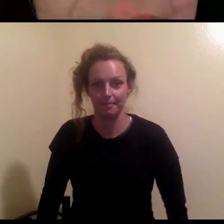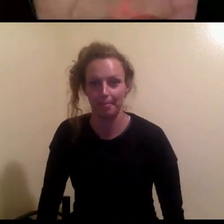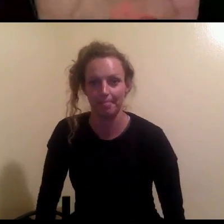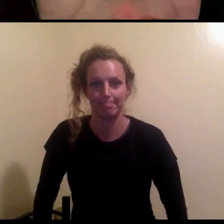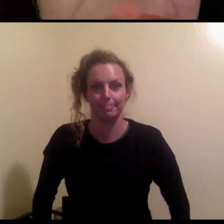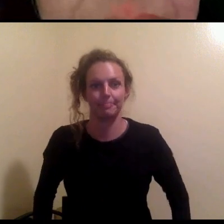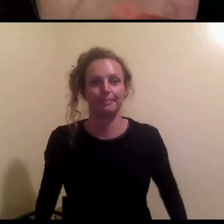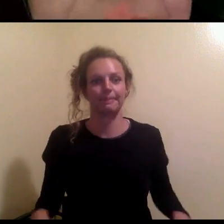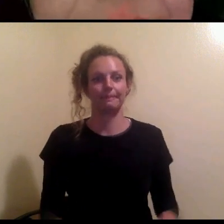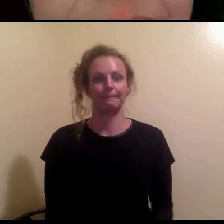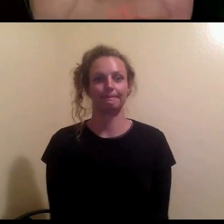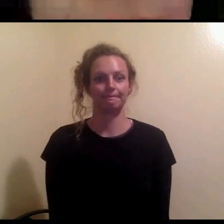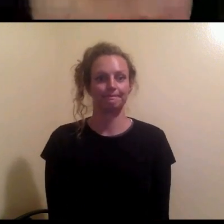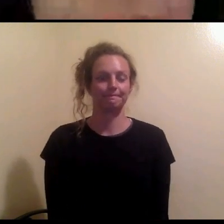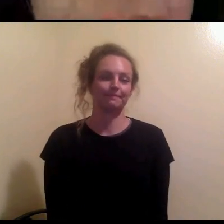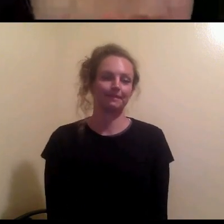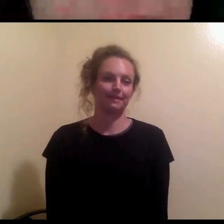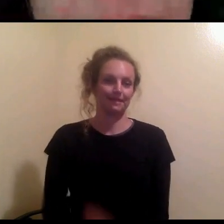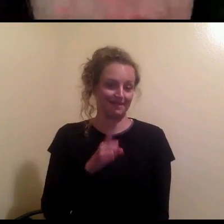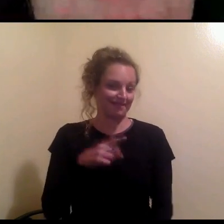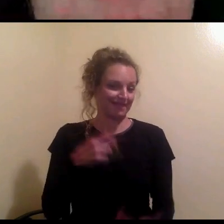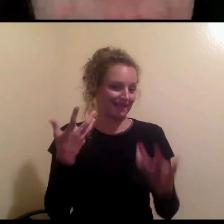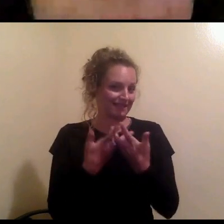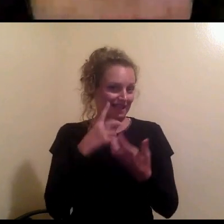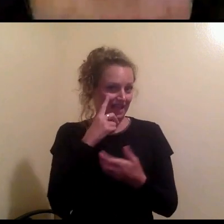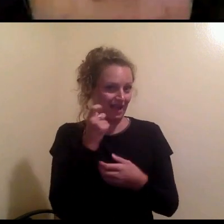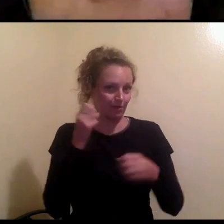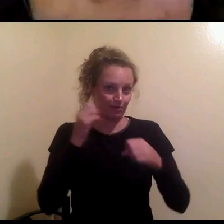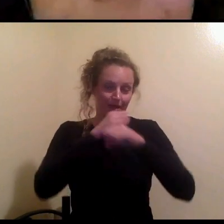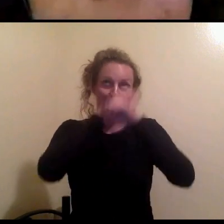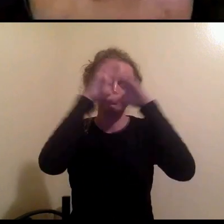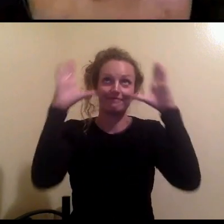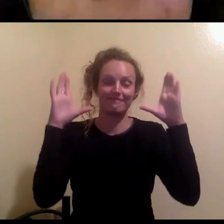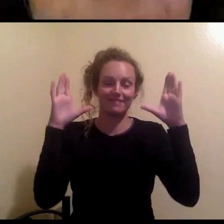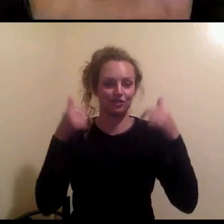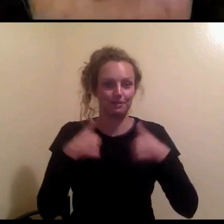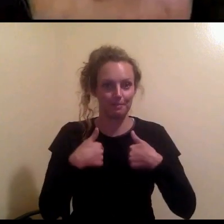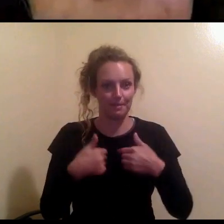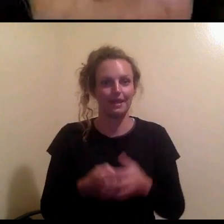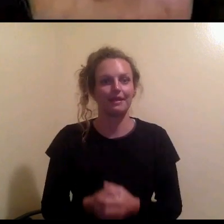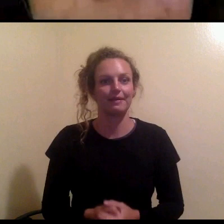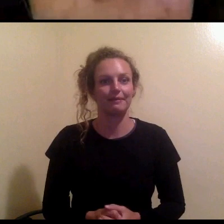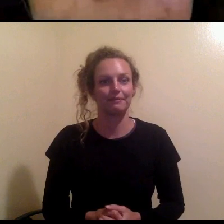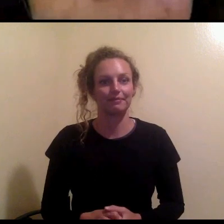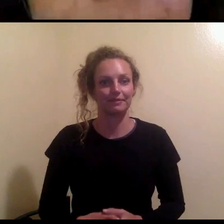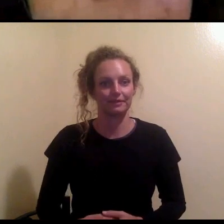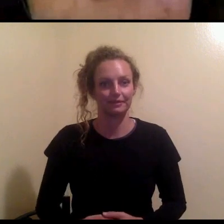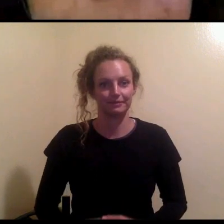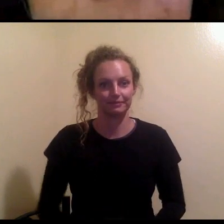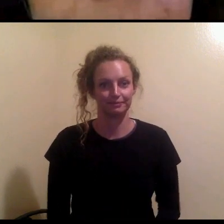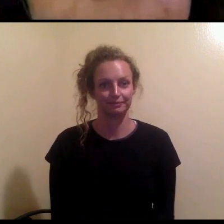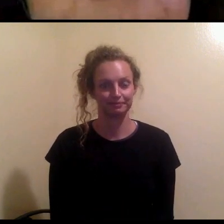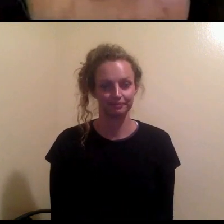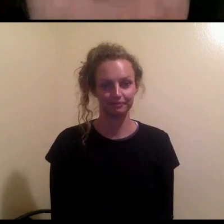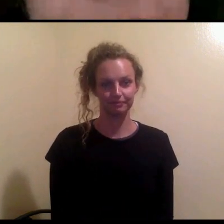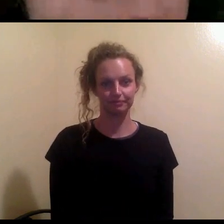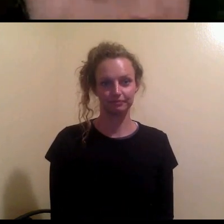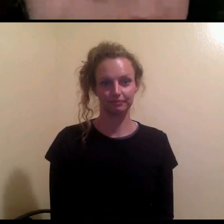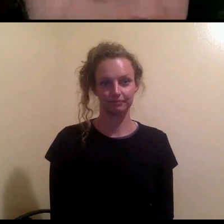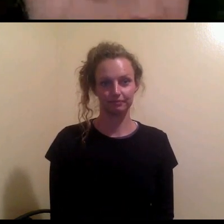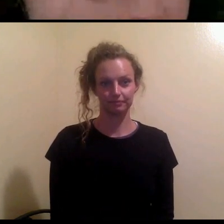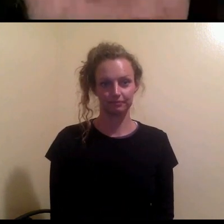Yeah, saw a presentation where you went through in a lot more detail. There just is so much stuff that you're doing in the ships, and I think that's really impressive. Are you seeing a knock-on effect